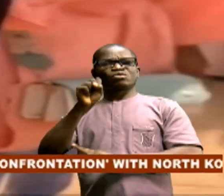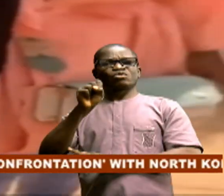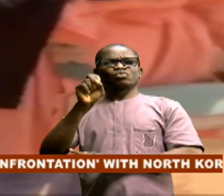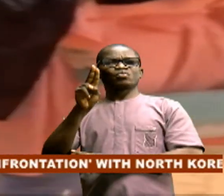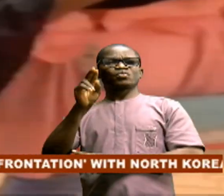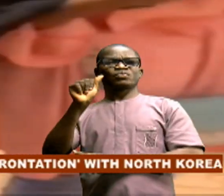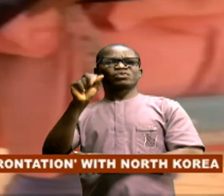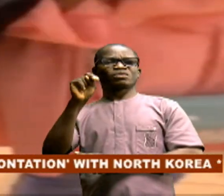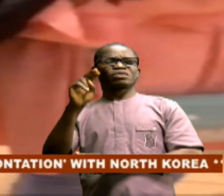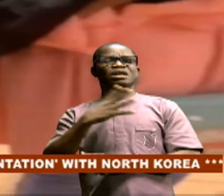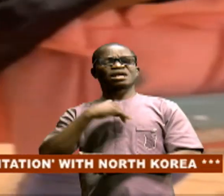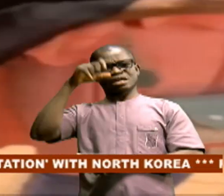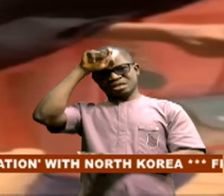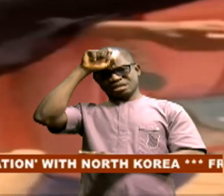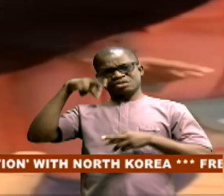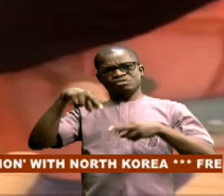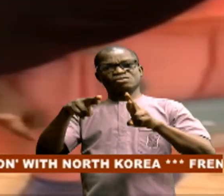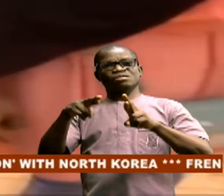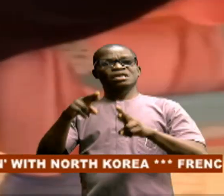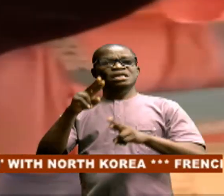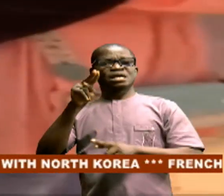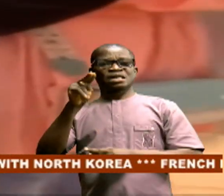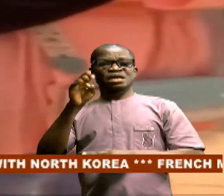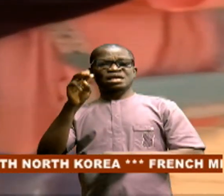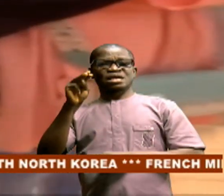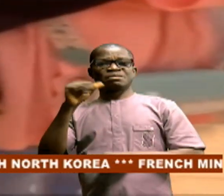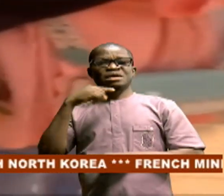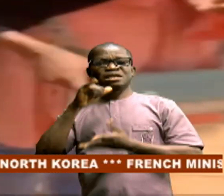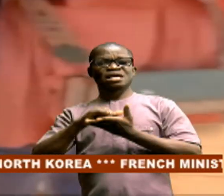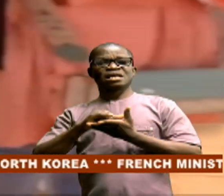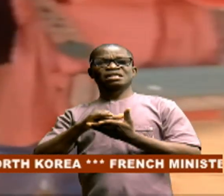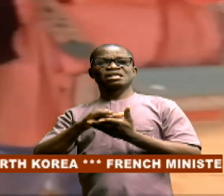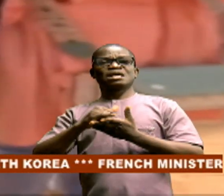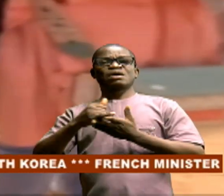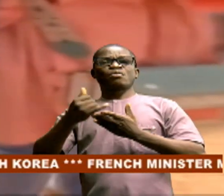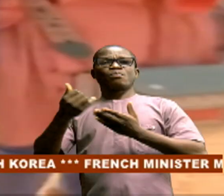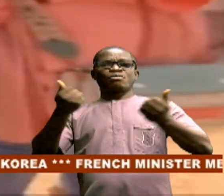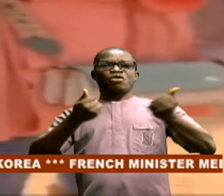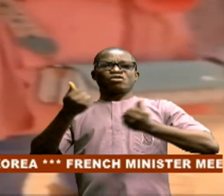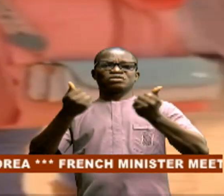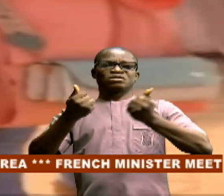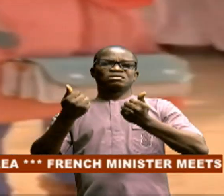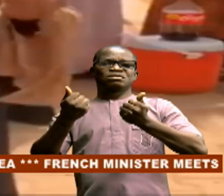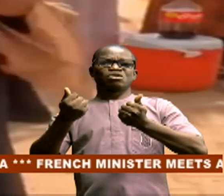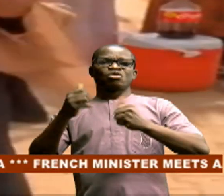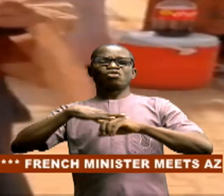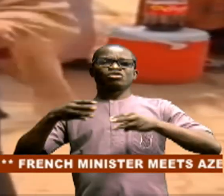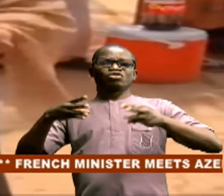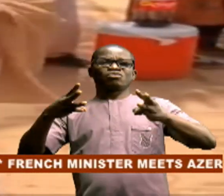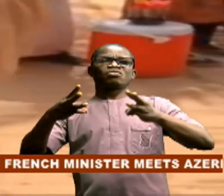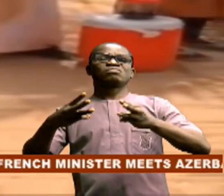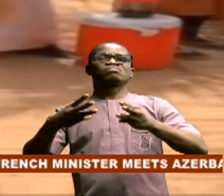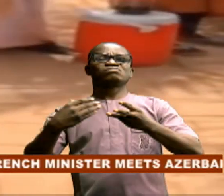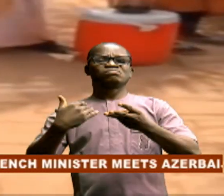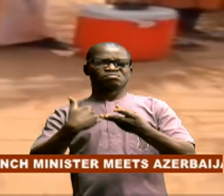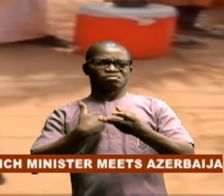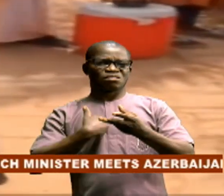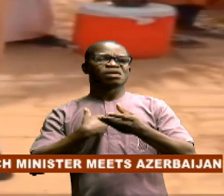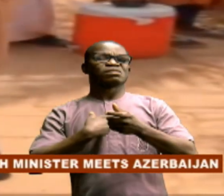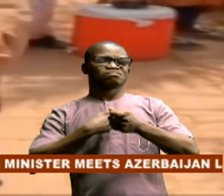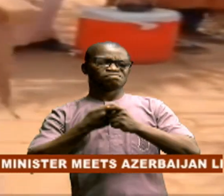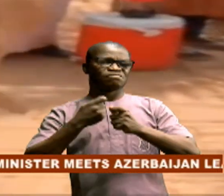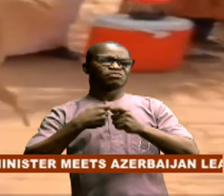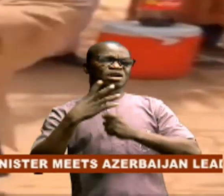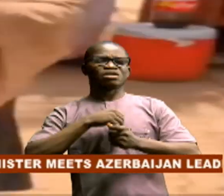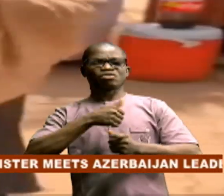that one of the 13 buses on convoy with Nigerians developed fault and others pulled over to wait